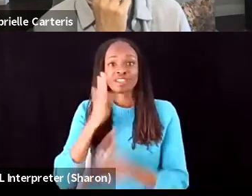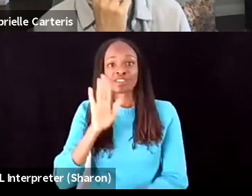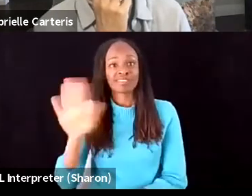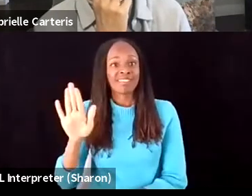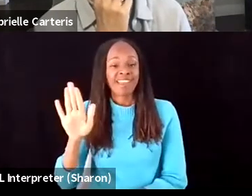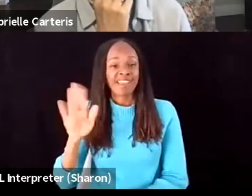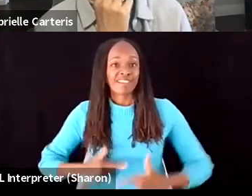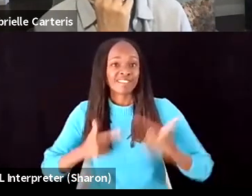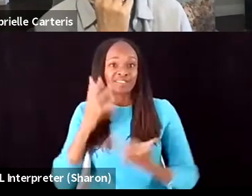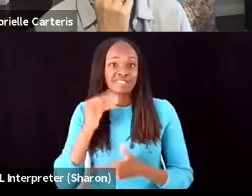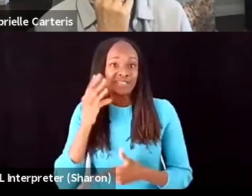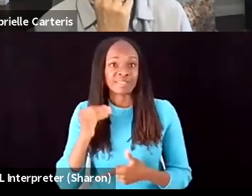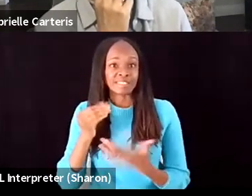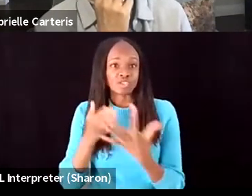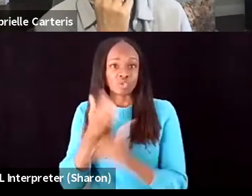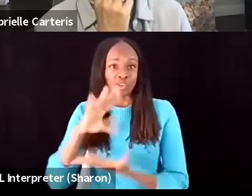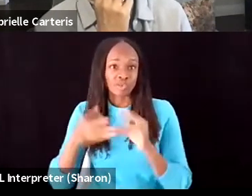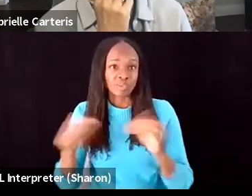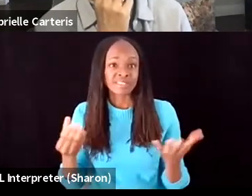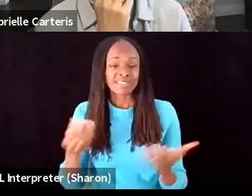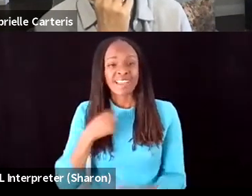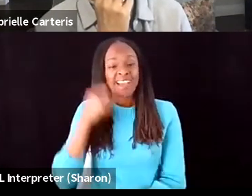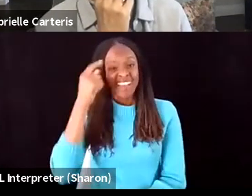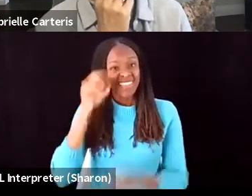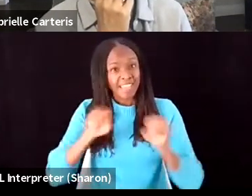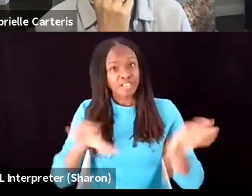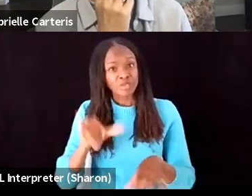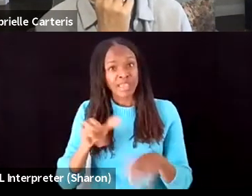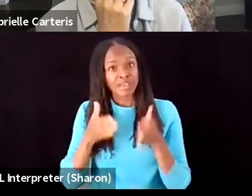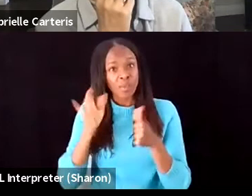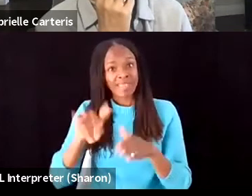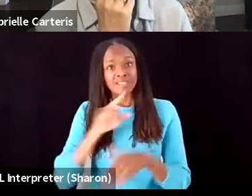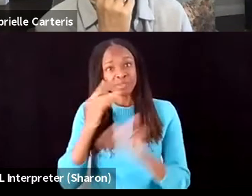of into their stories. And I think you can do that in a way that's extremely fair. And